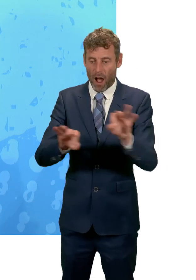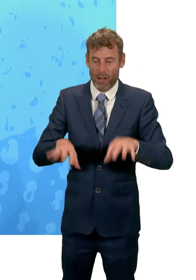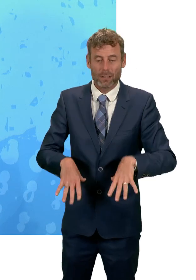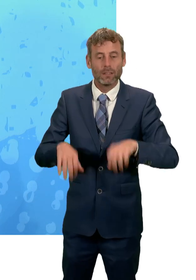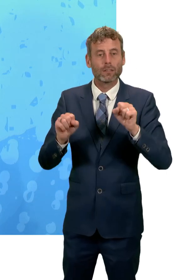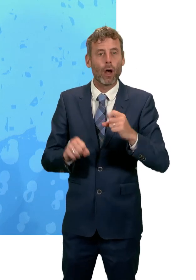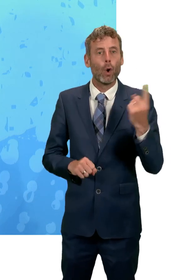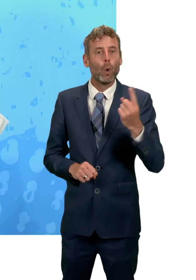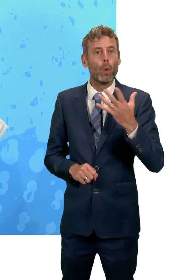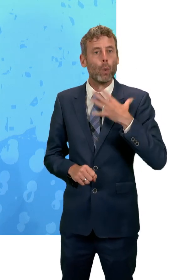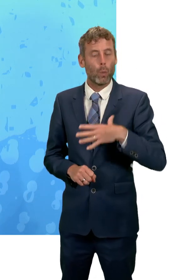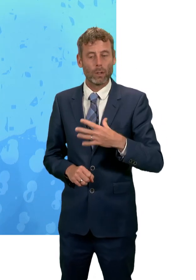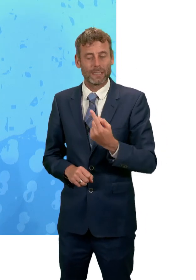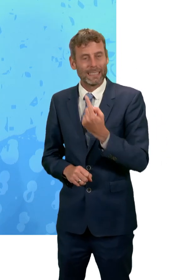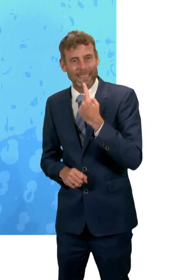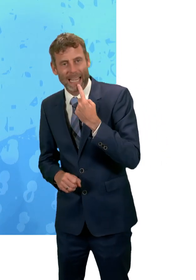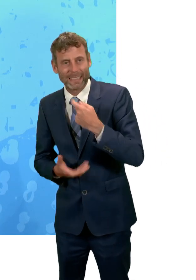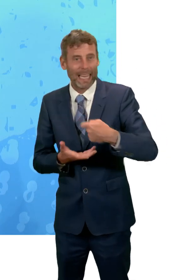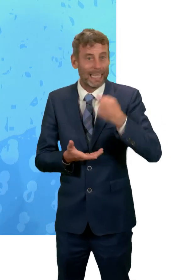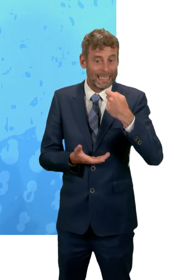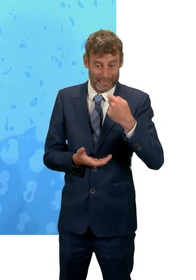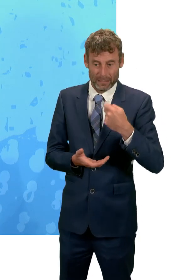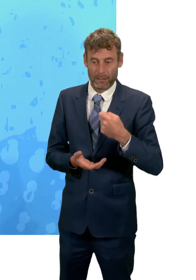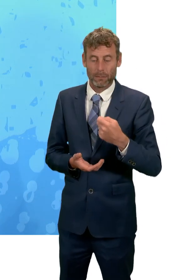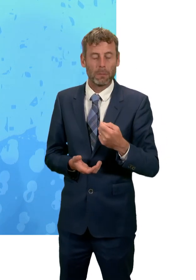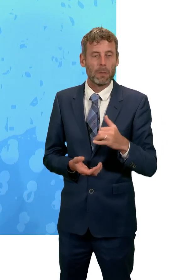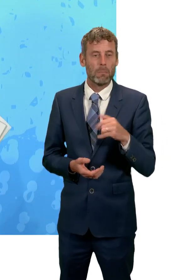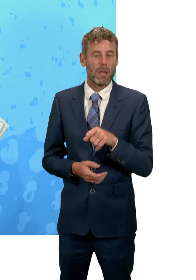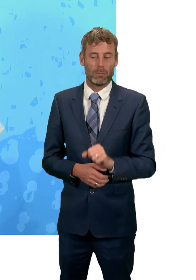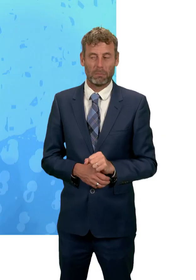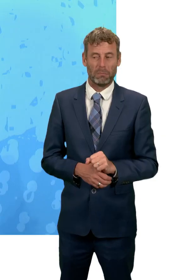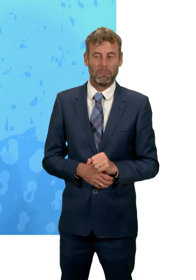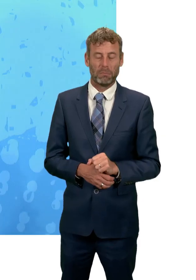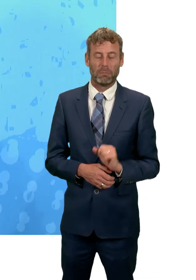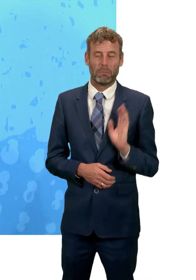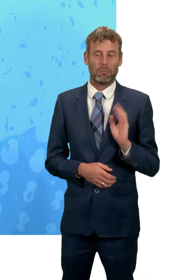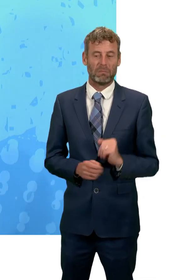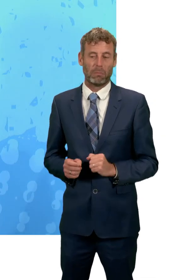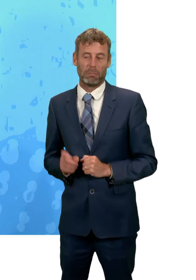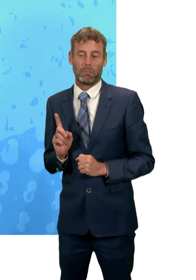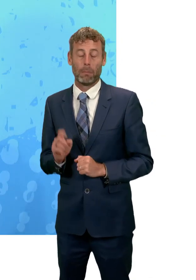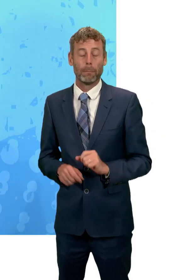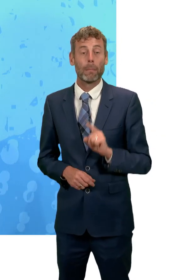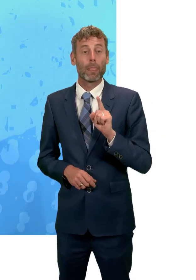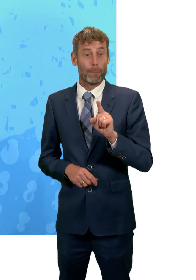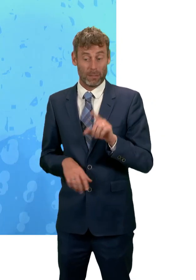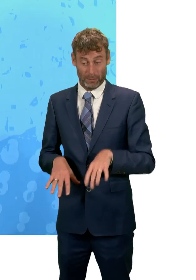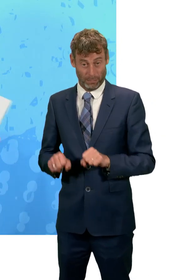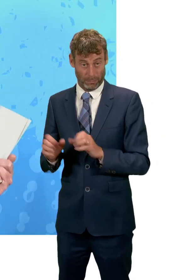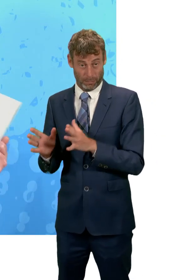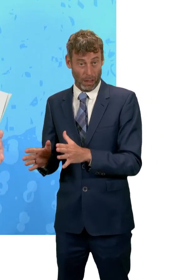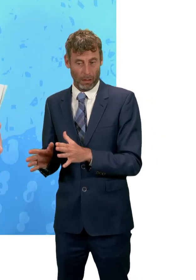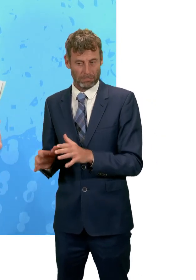2 hands up. And then at the end, they're fighting over what they've made, and they want to take some home to their parents. And so there is an argument